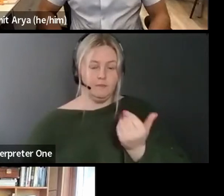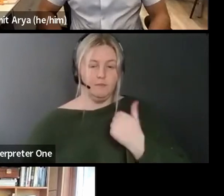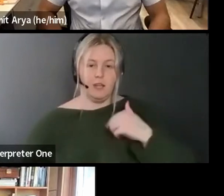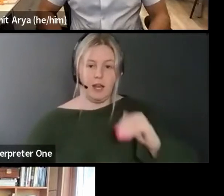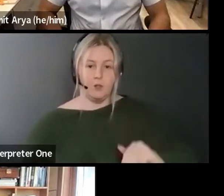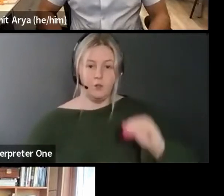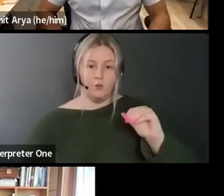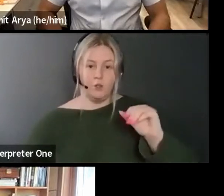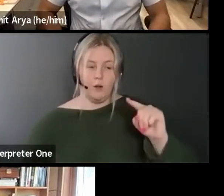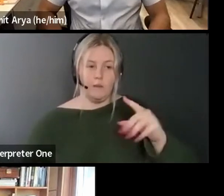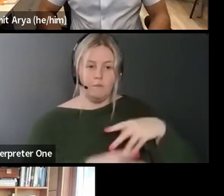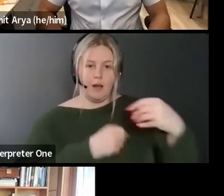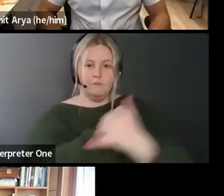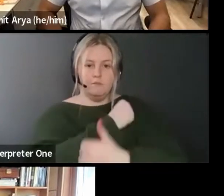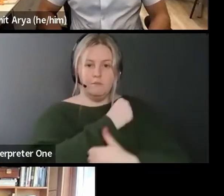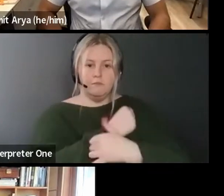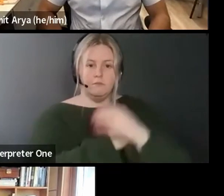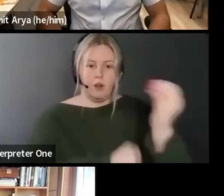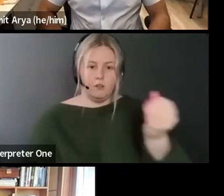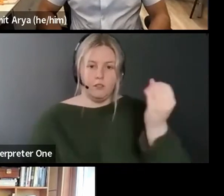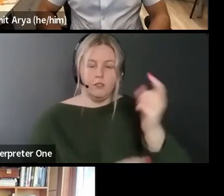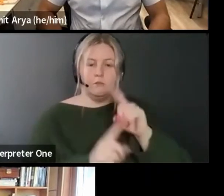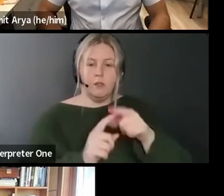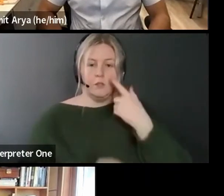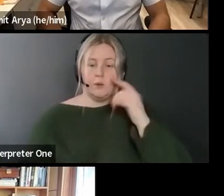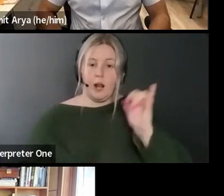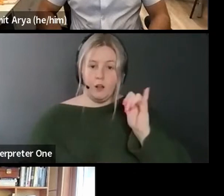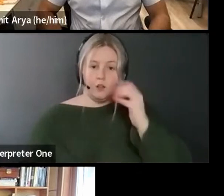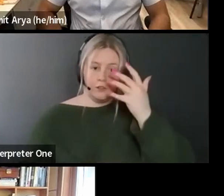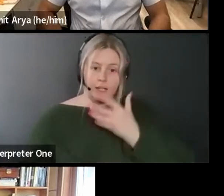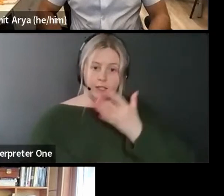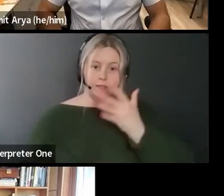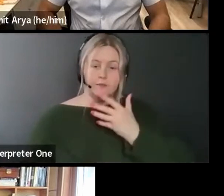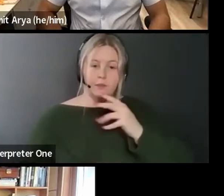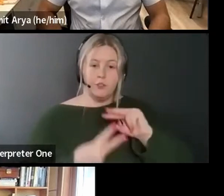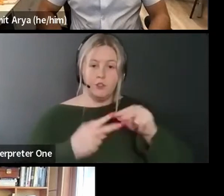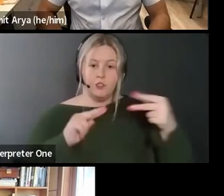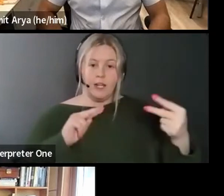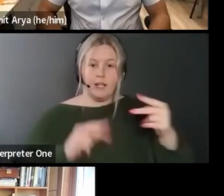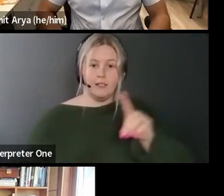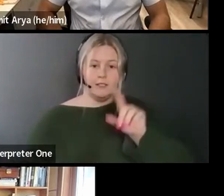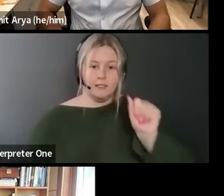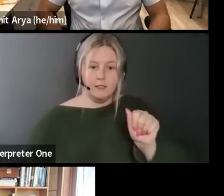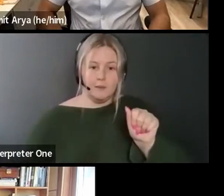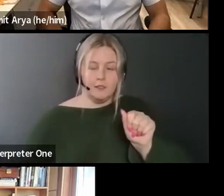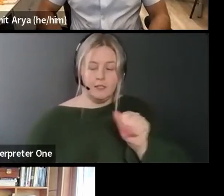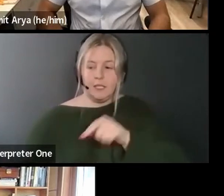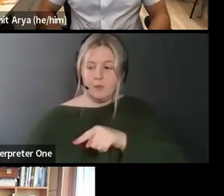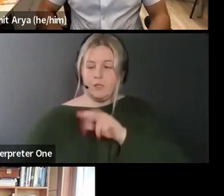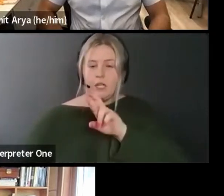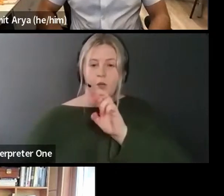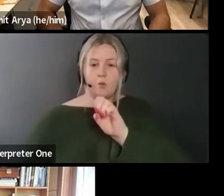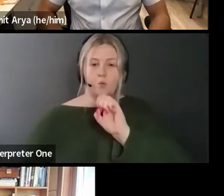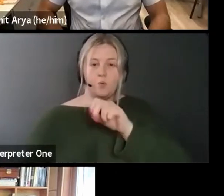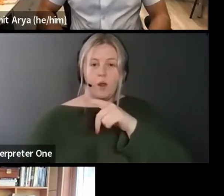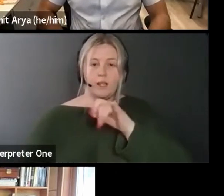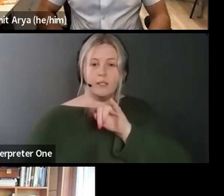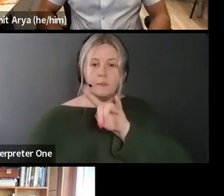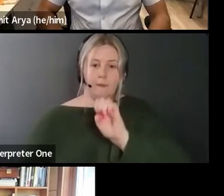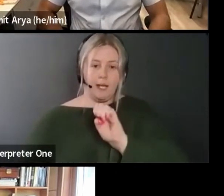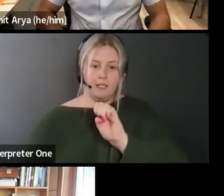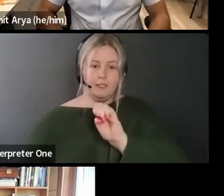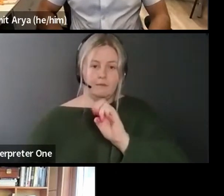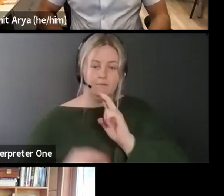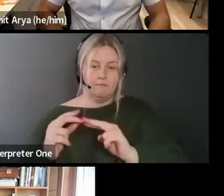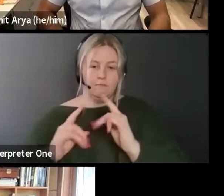and looking the way I do with genetic disability. And it was at a summer respite facility, but also just a